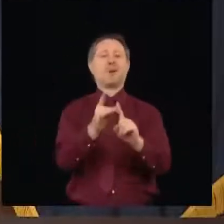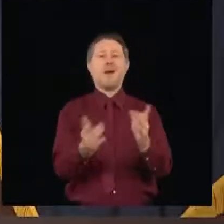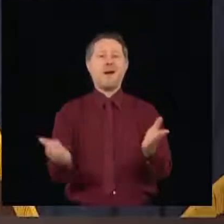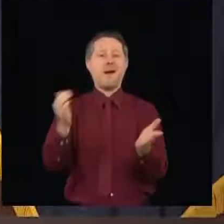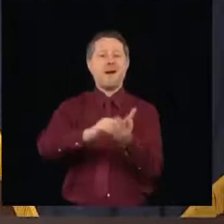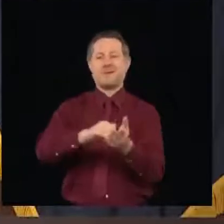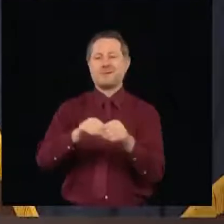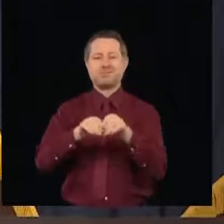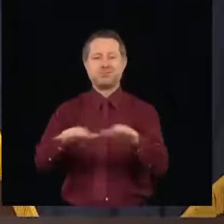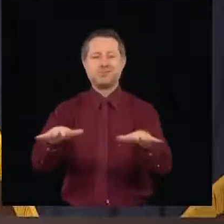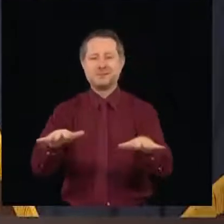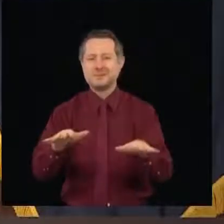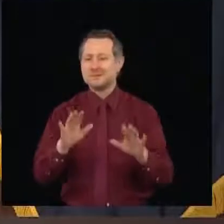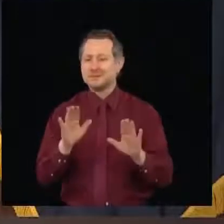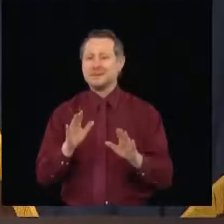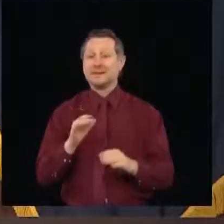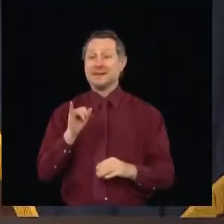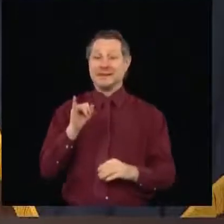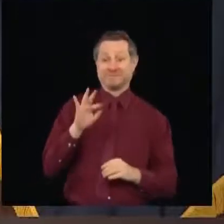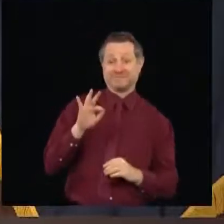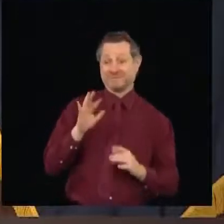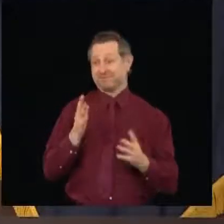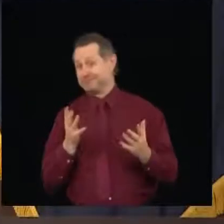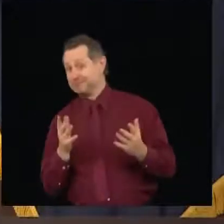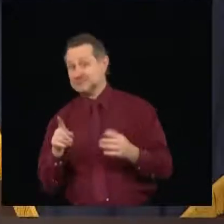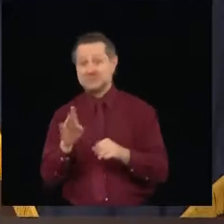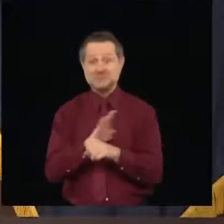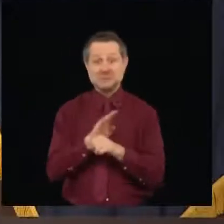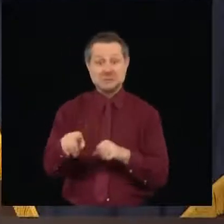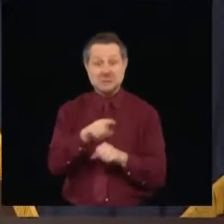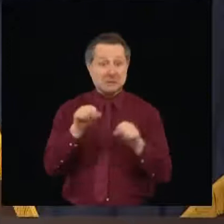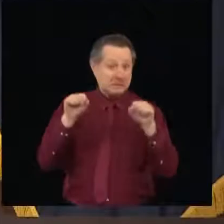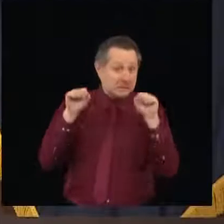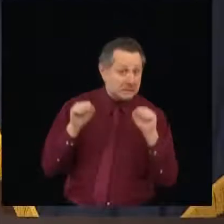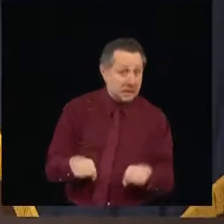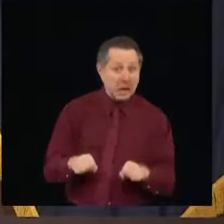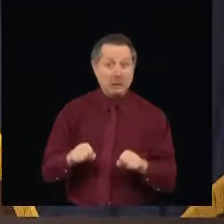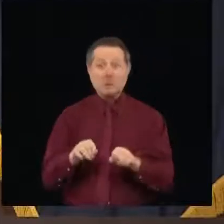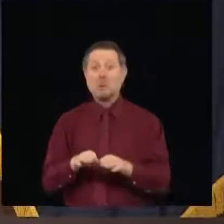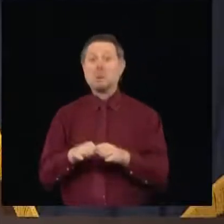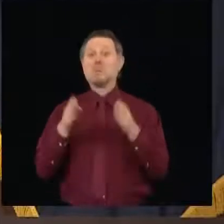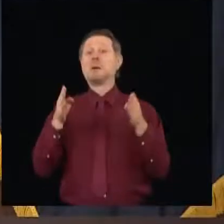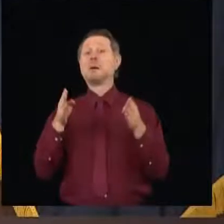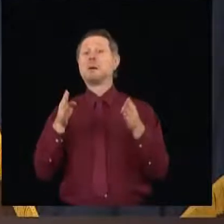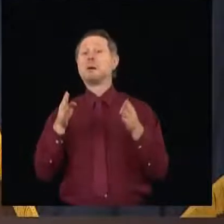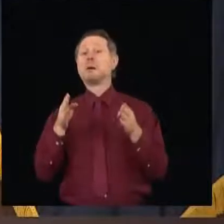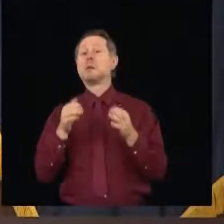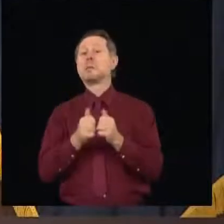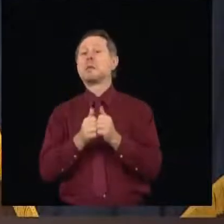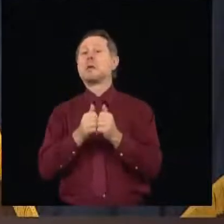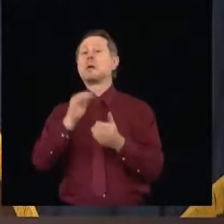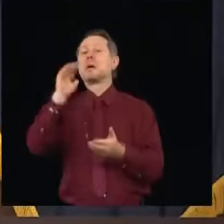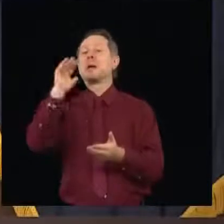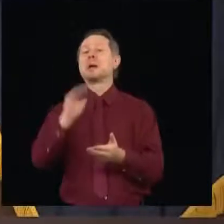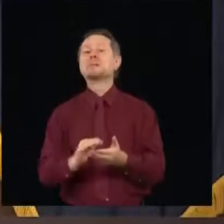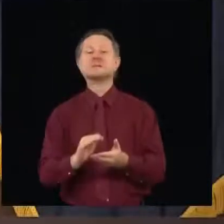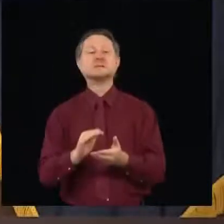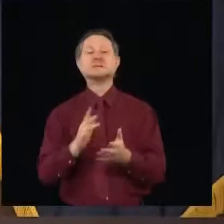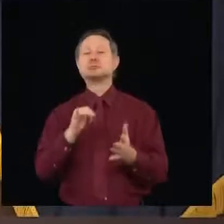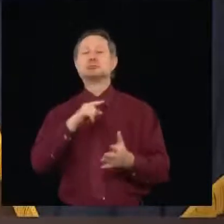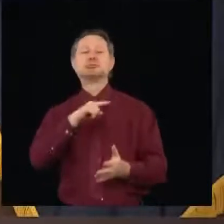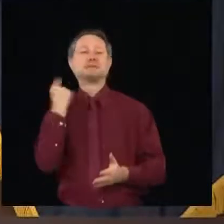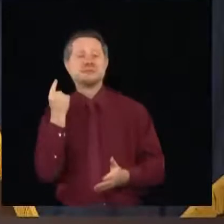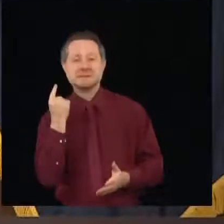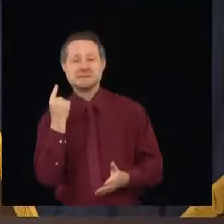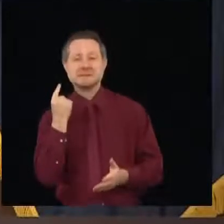So if you have an economic activity that can take place but generates